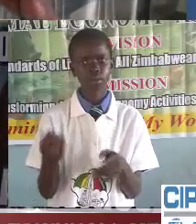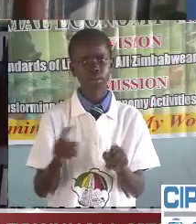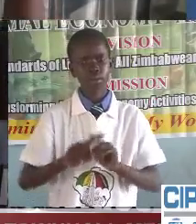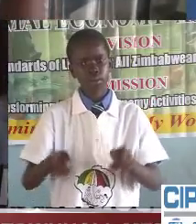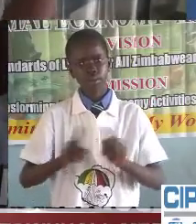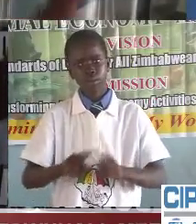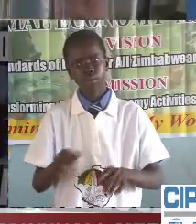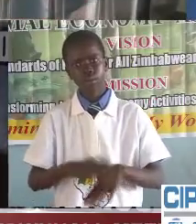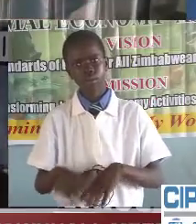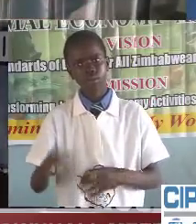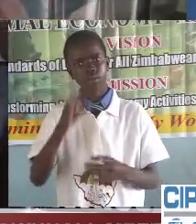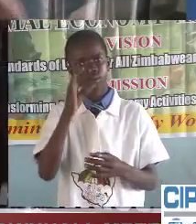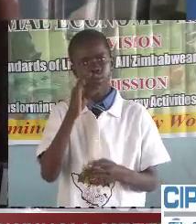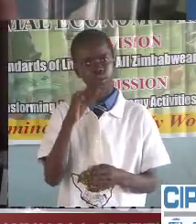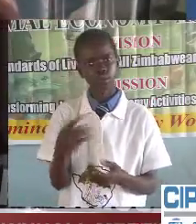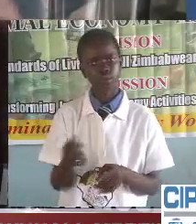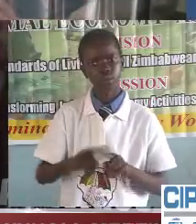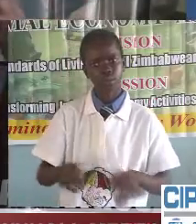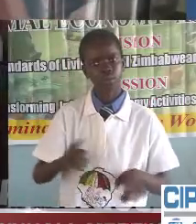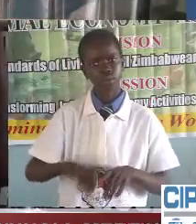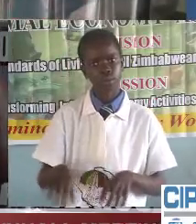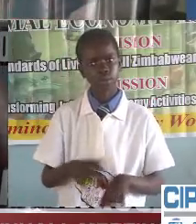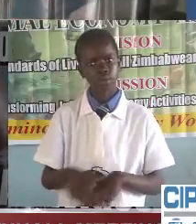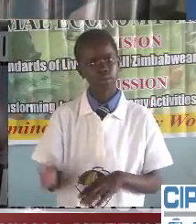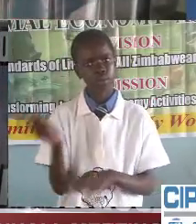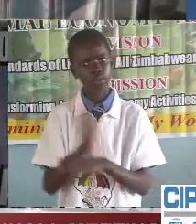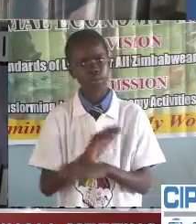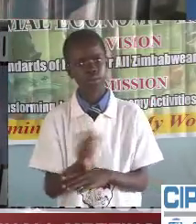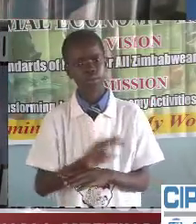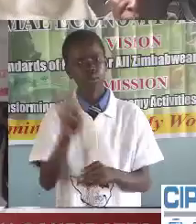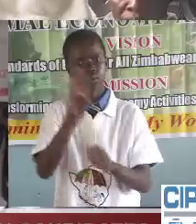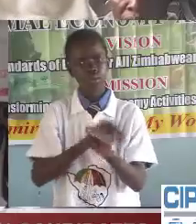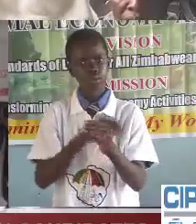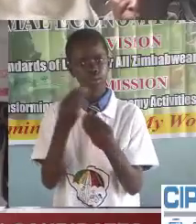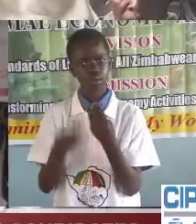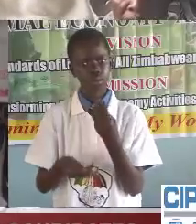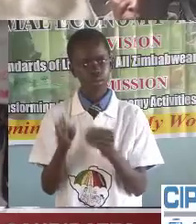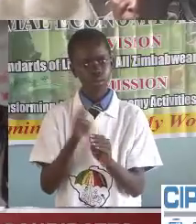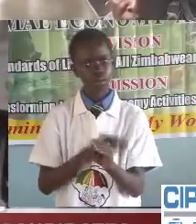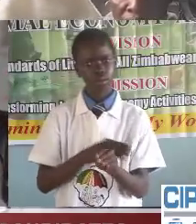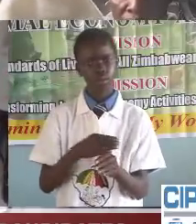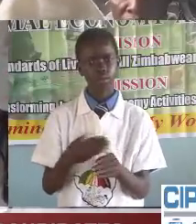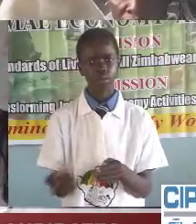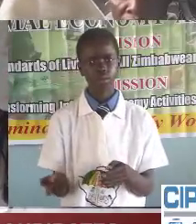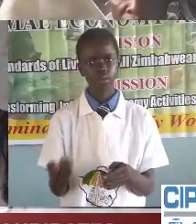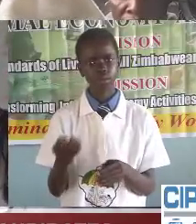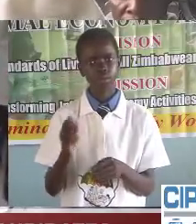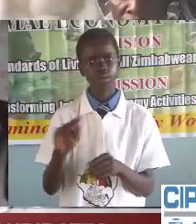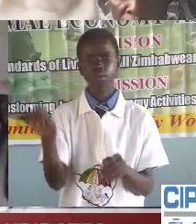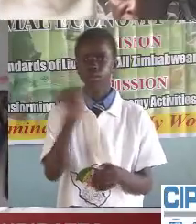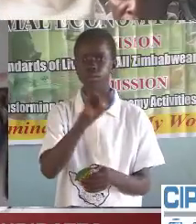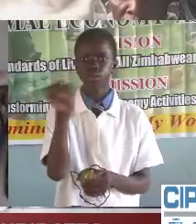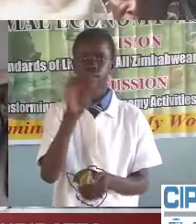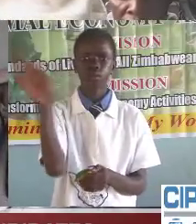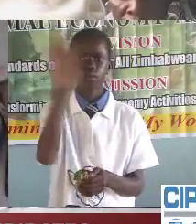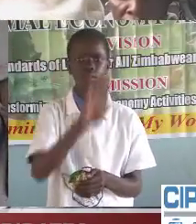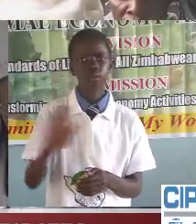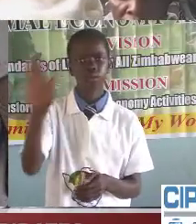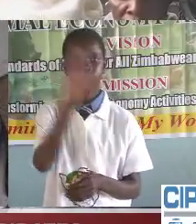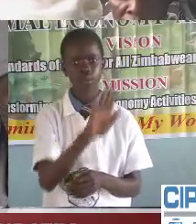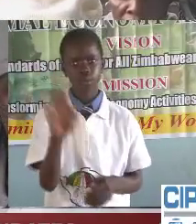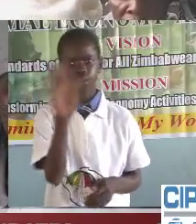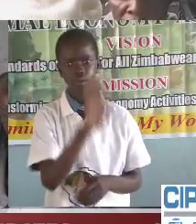ma-market stores, firewood, vanotengesa mabanana, vanosuka motikari, mayouth